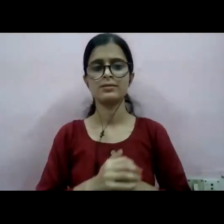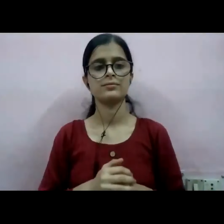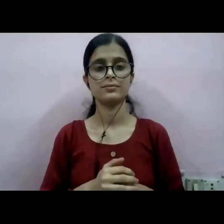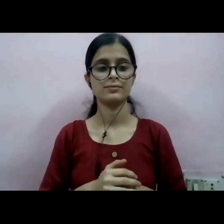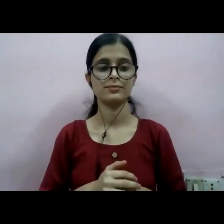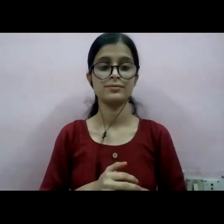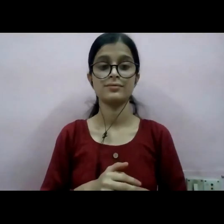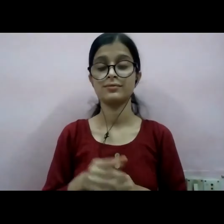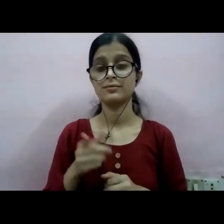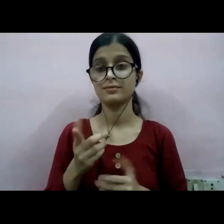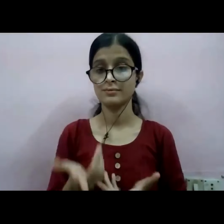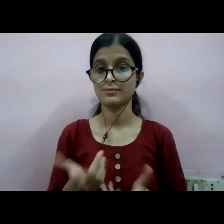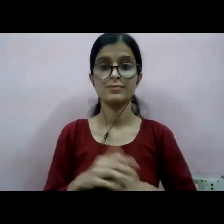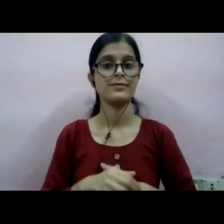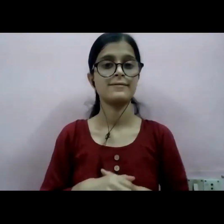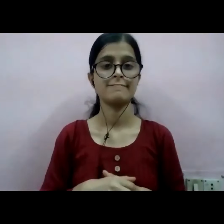us